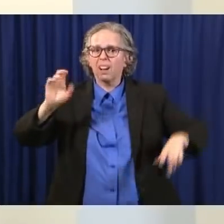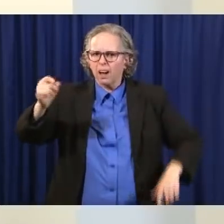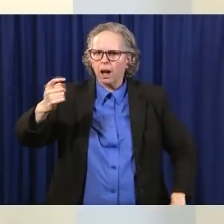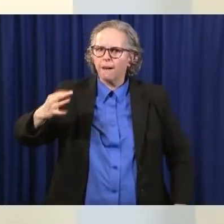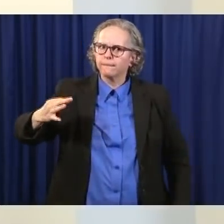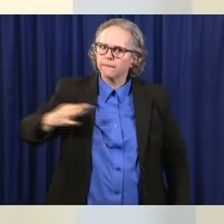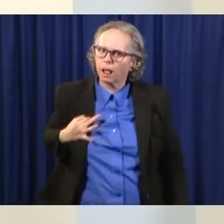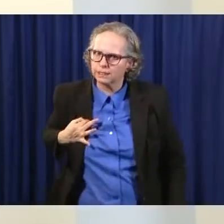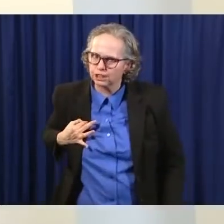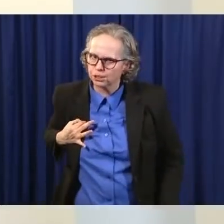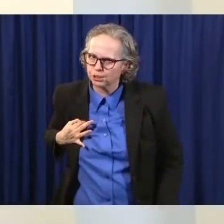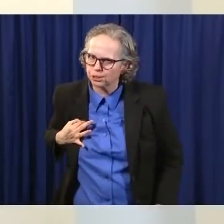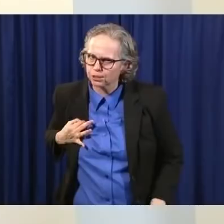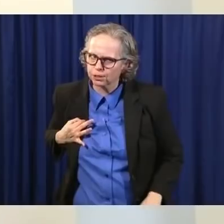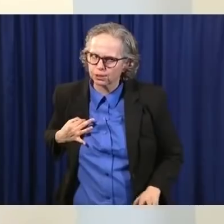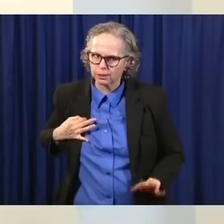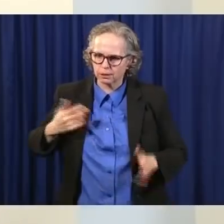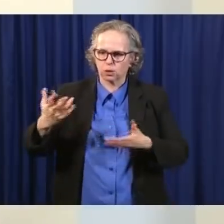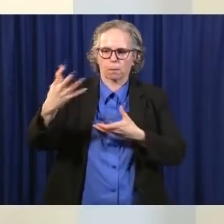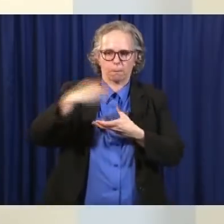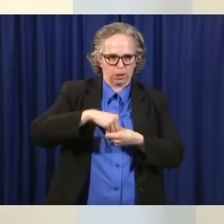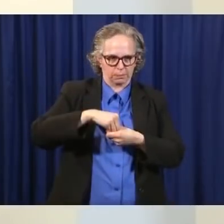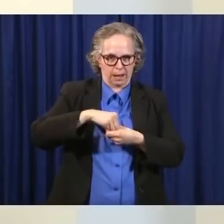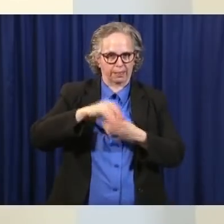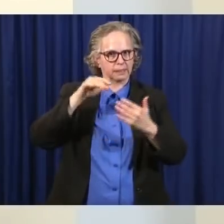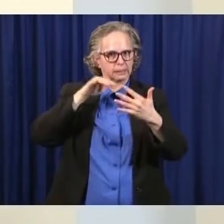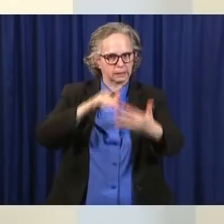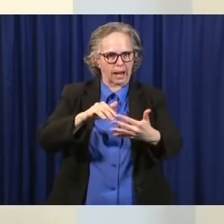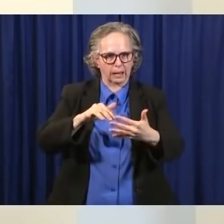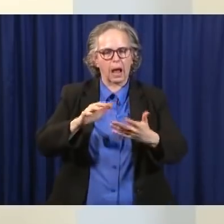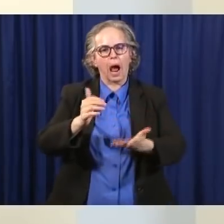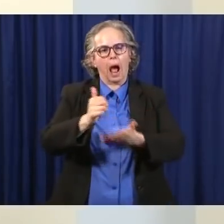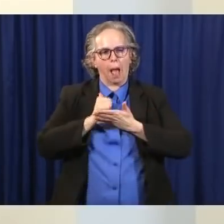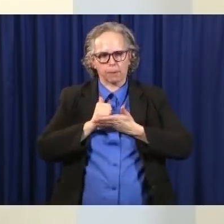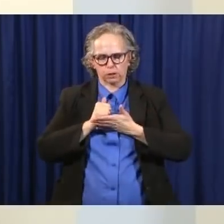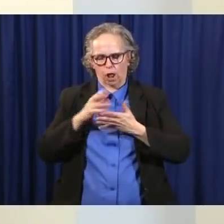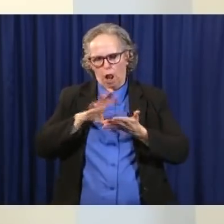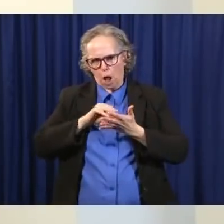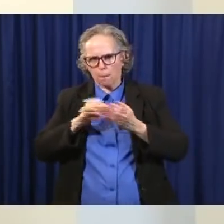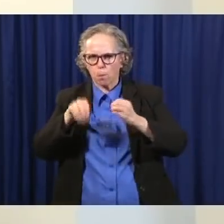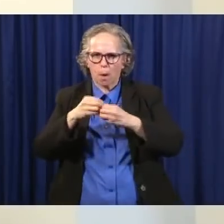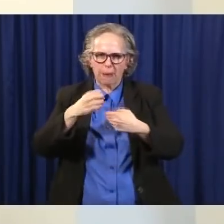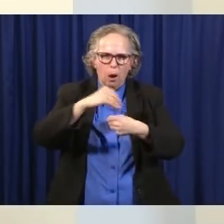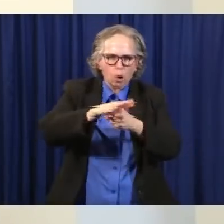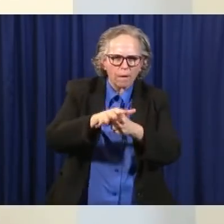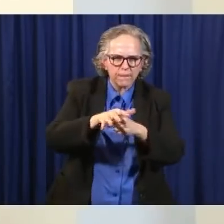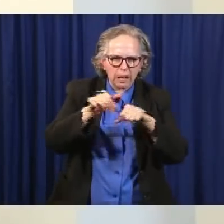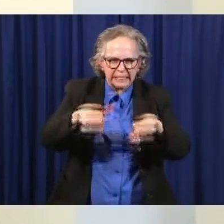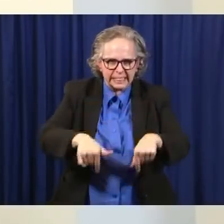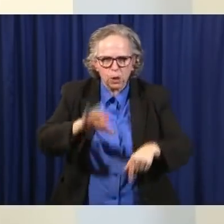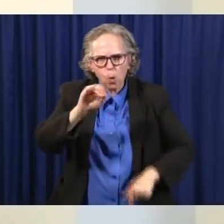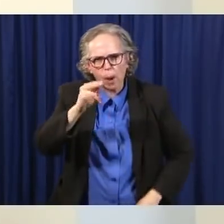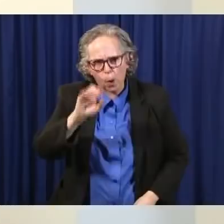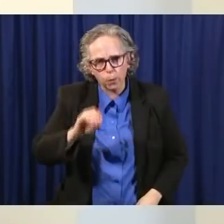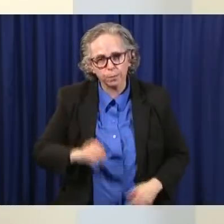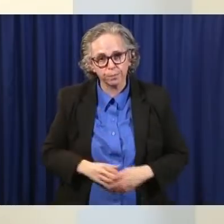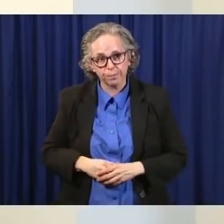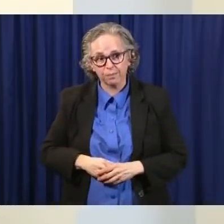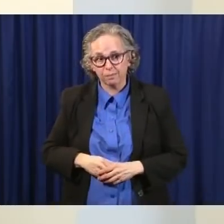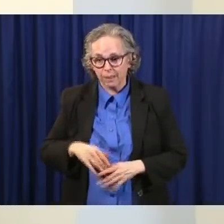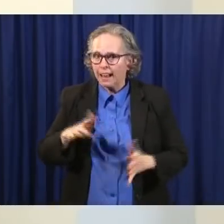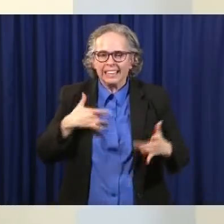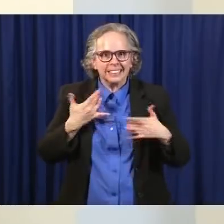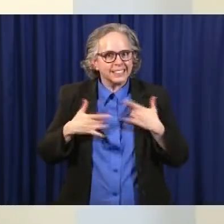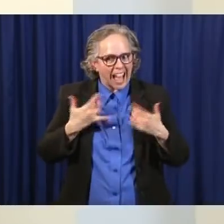participation in a study that helps us learn more about coronavirus in Ohio. So we're very excited about that. It would never have been